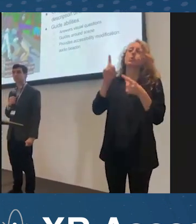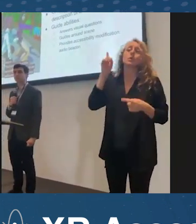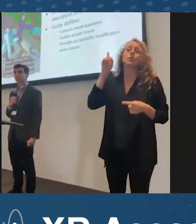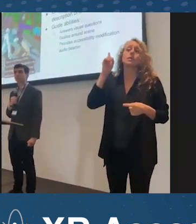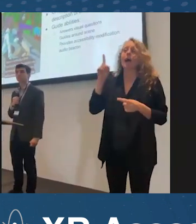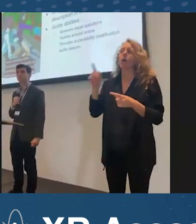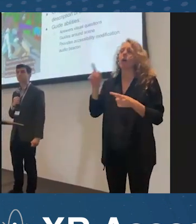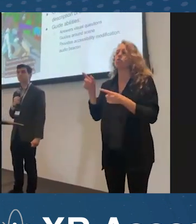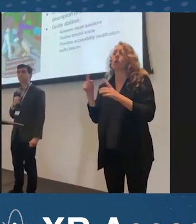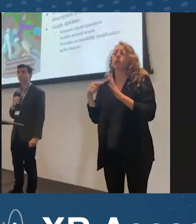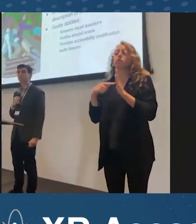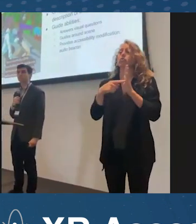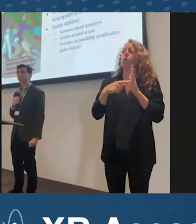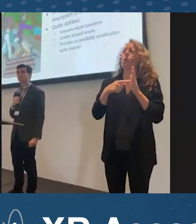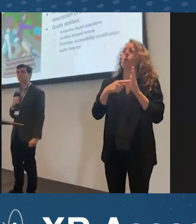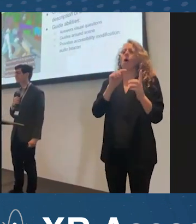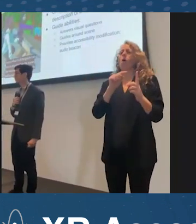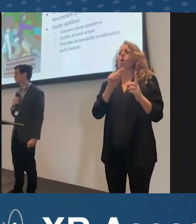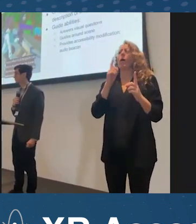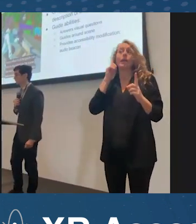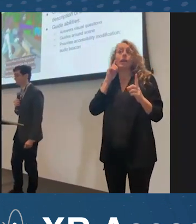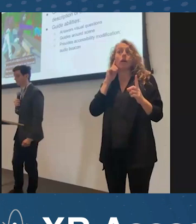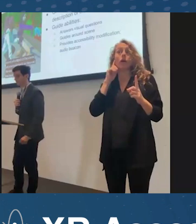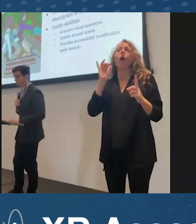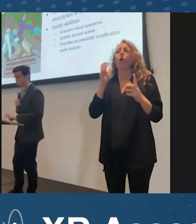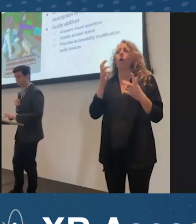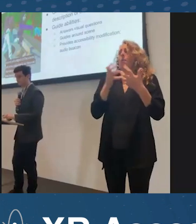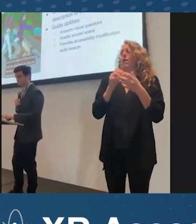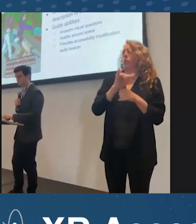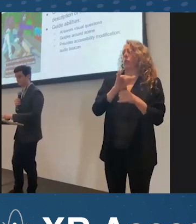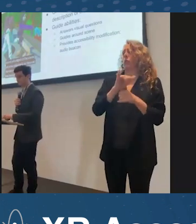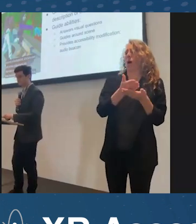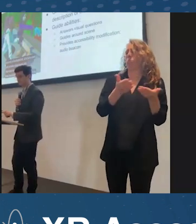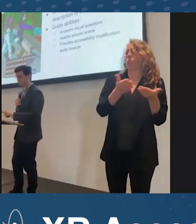if that's how they prefer to navigate in this virtual space.